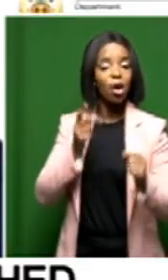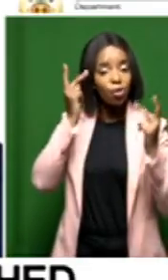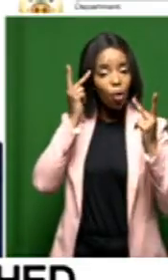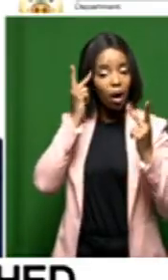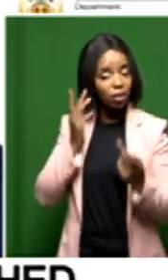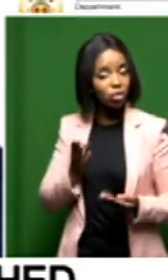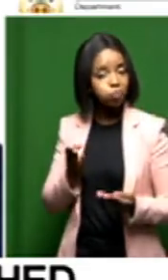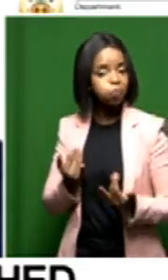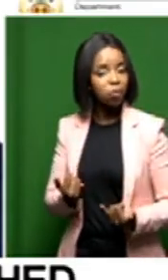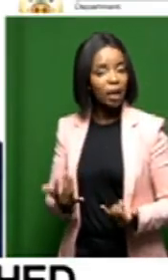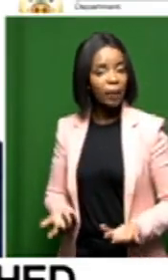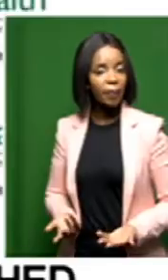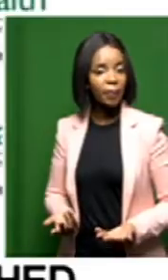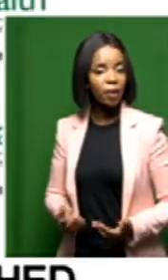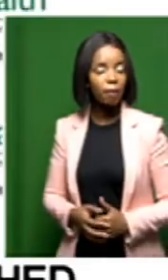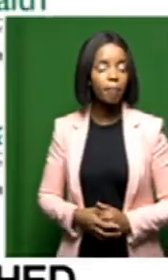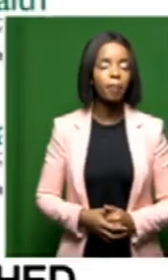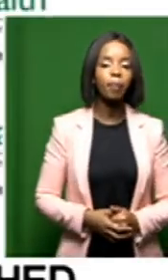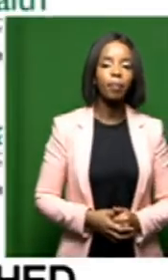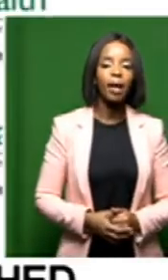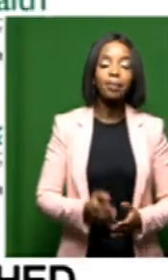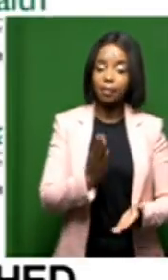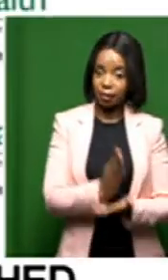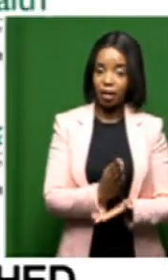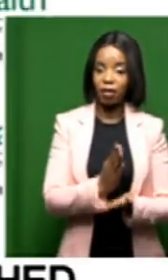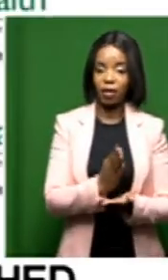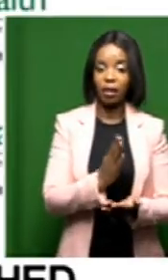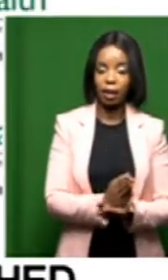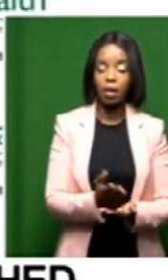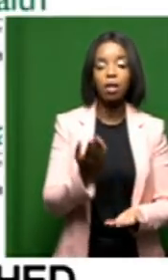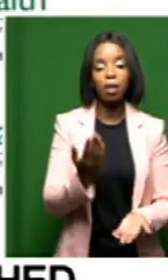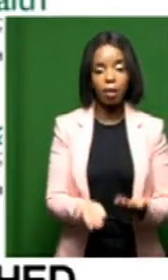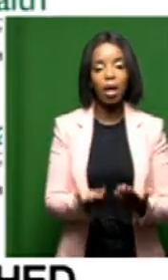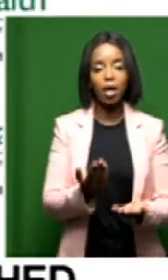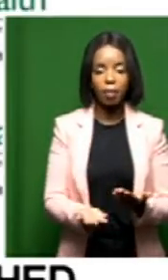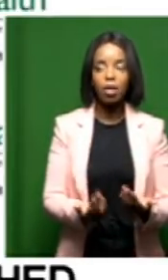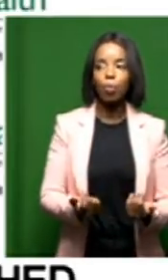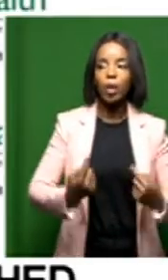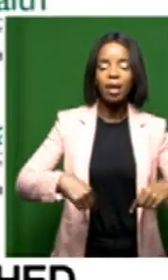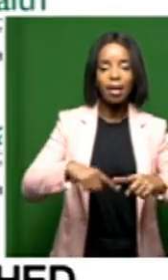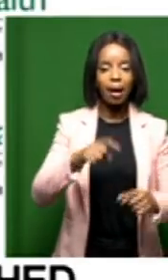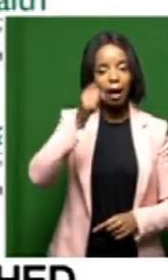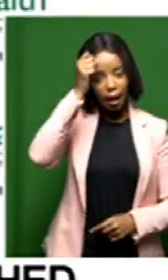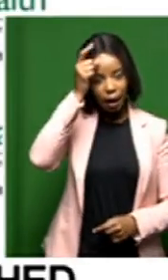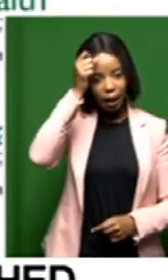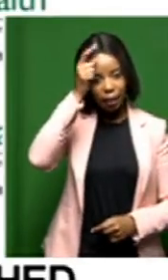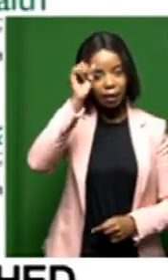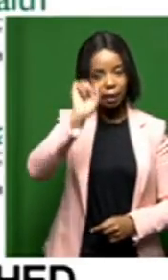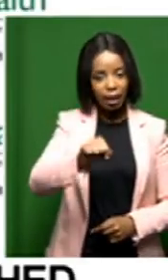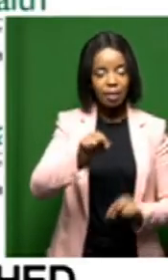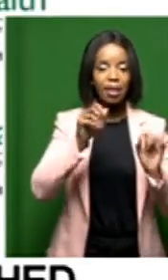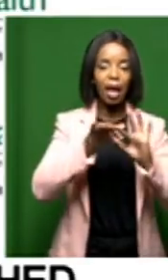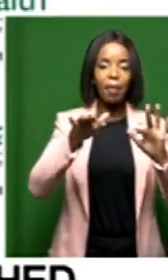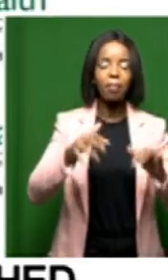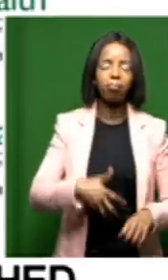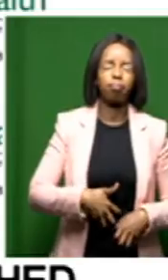Well, definitely. I think it's quite unfortunate, maybe understandable, that people were upset